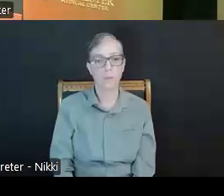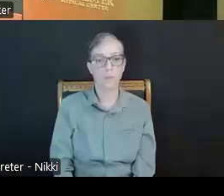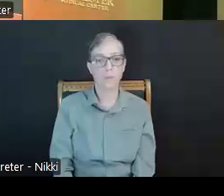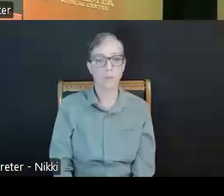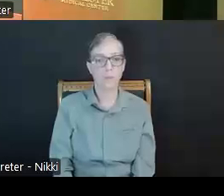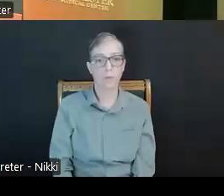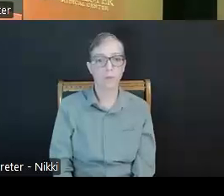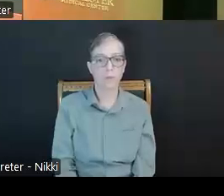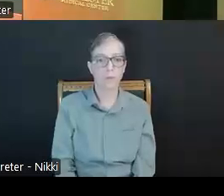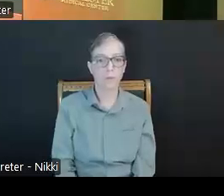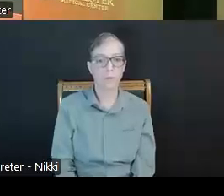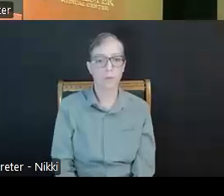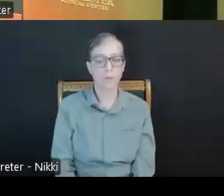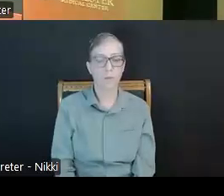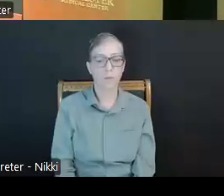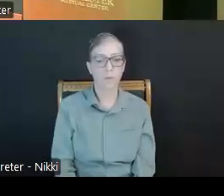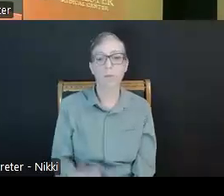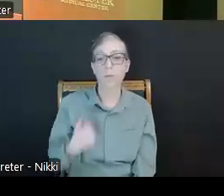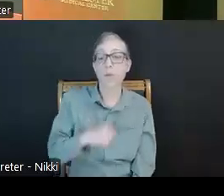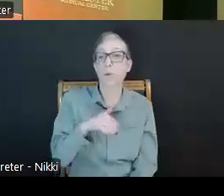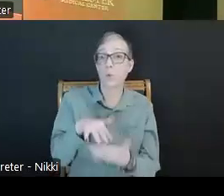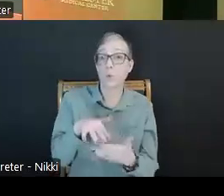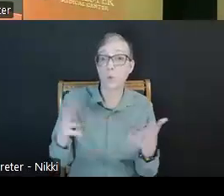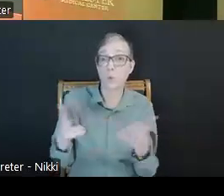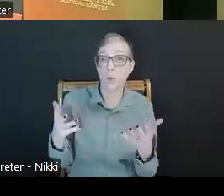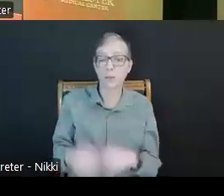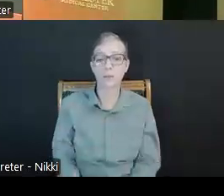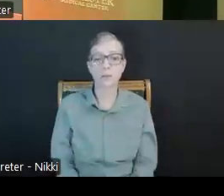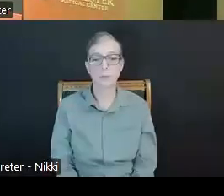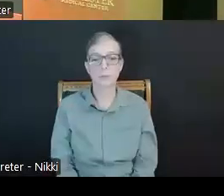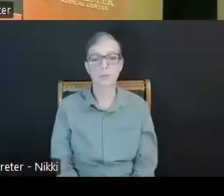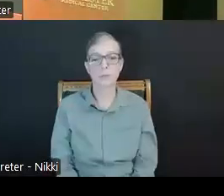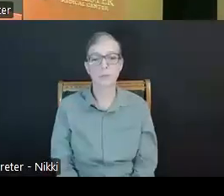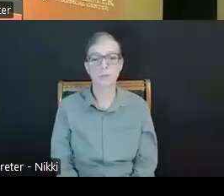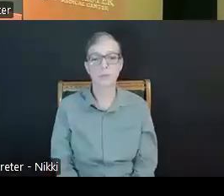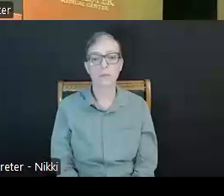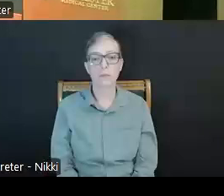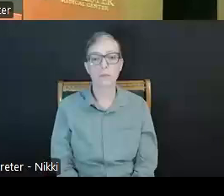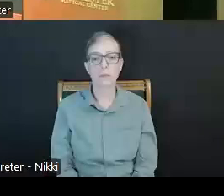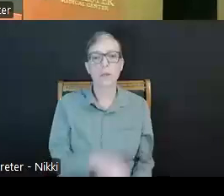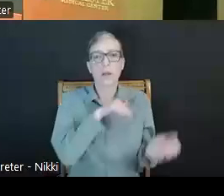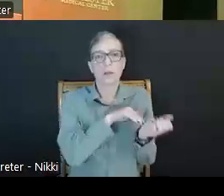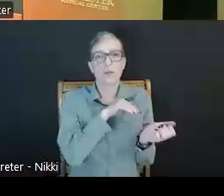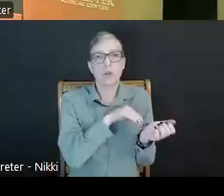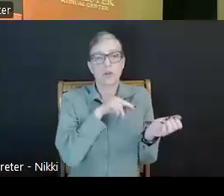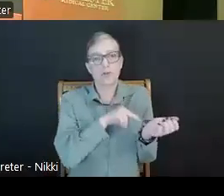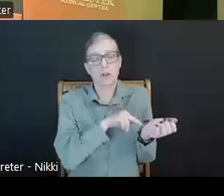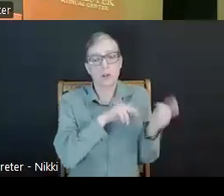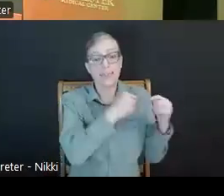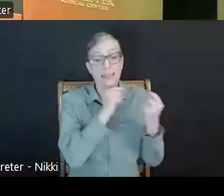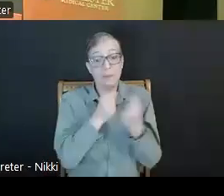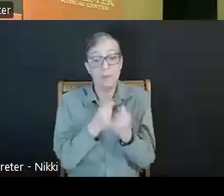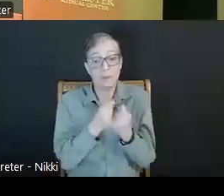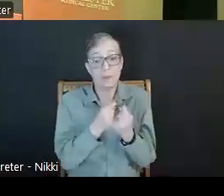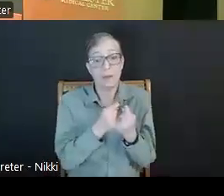What we study specifically is for the teams of clinicians that documented involvement in patient care within the